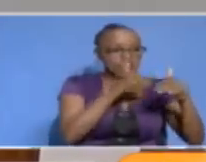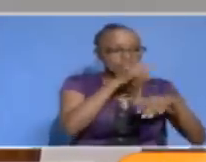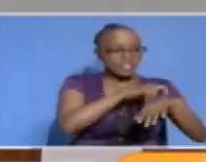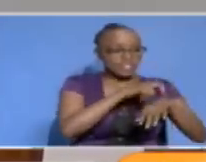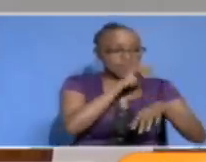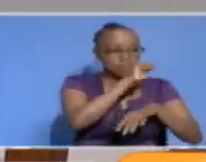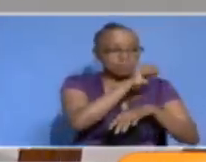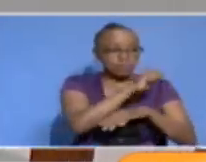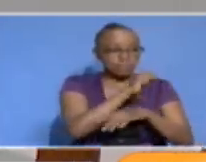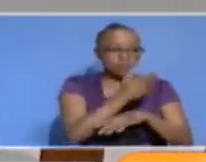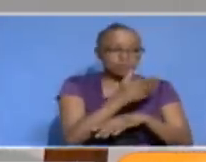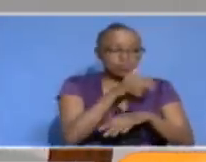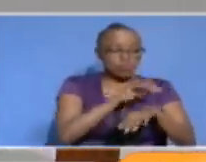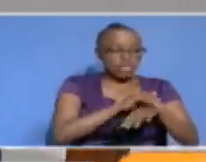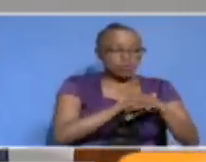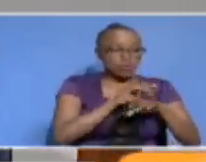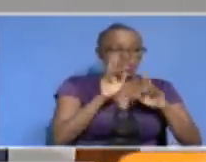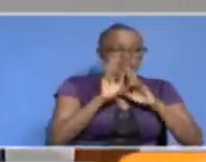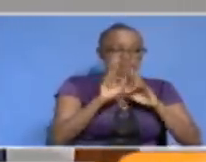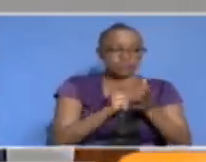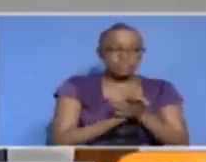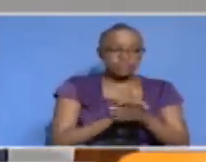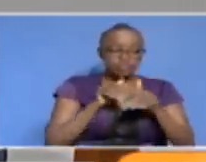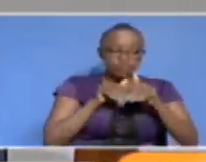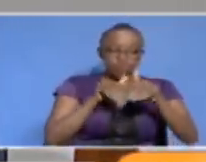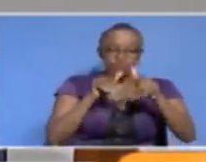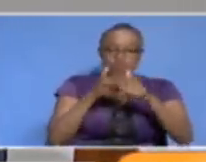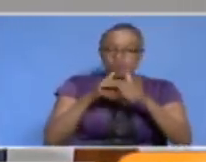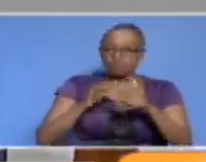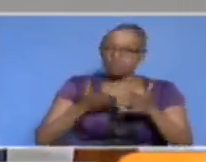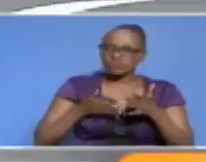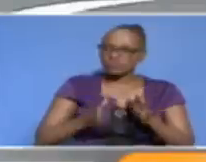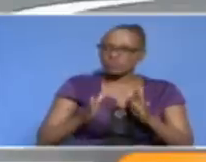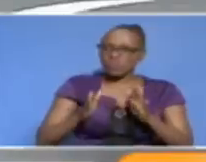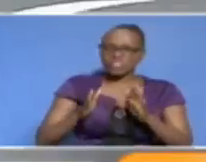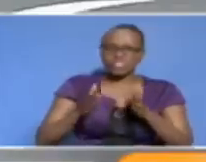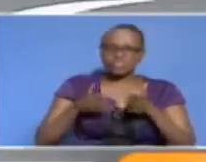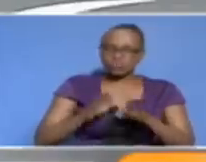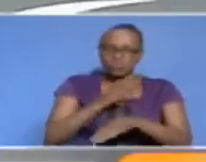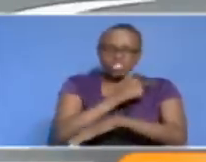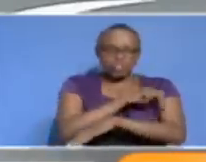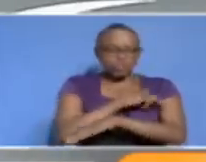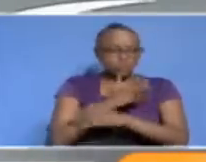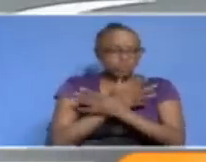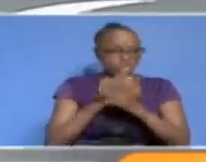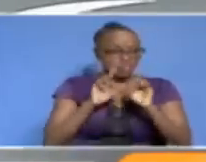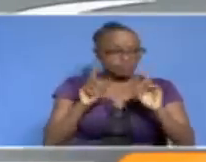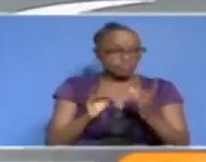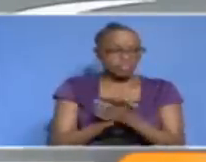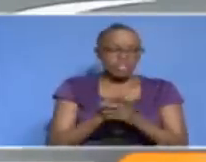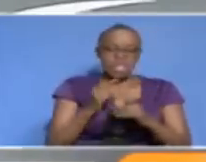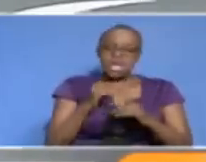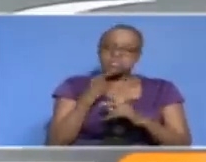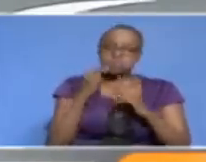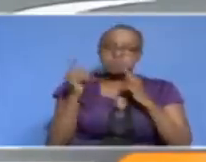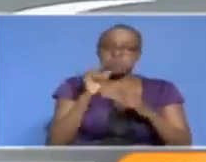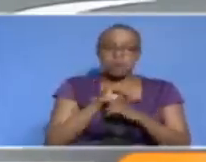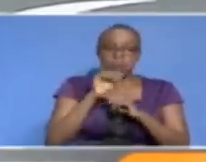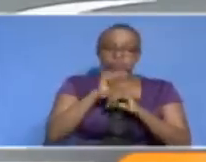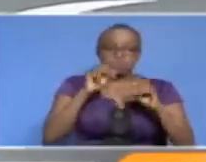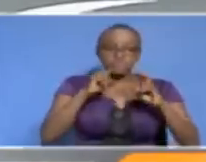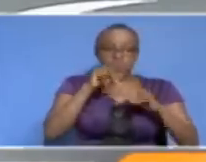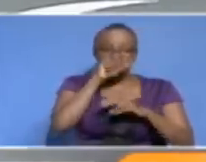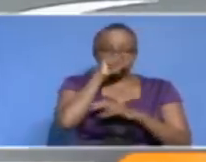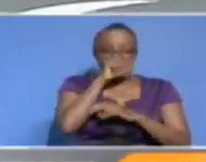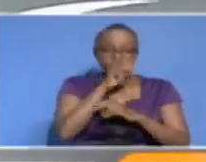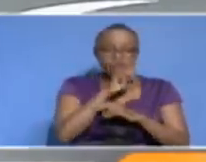I will come with a good report on that. All right. Speaking of follow-up, Pumwani Hospital update real quick. That speaks for itself. You can check the tweet by